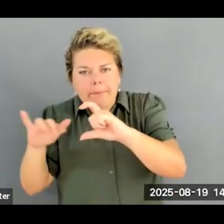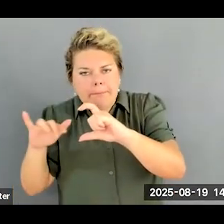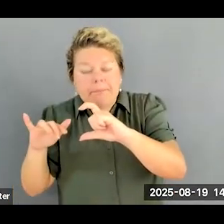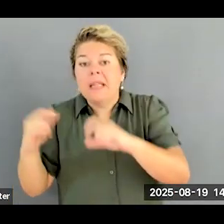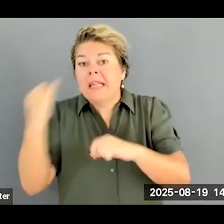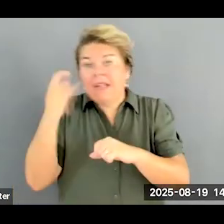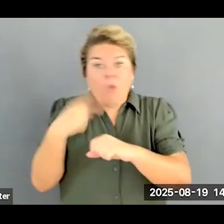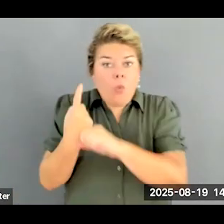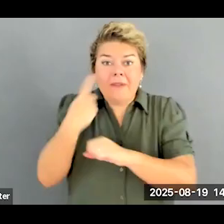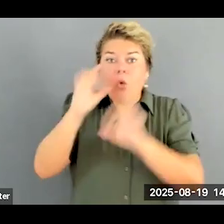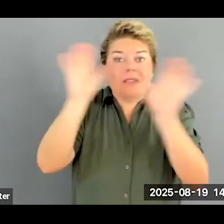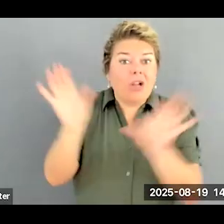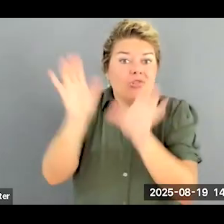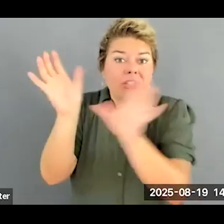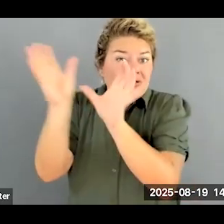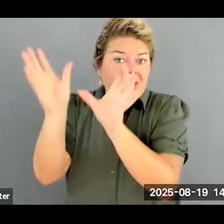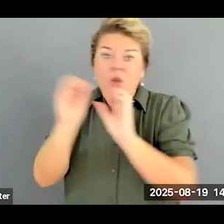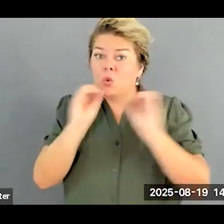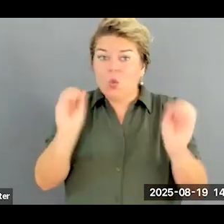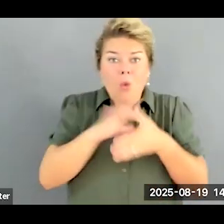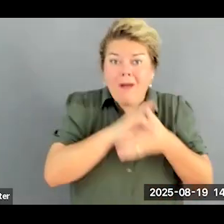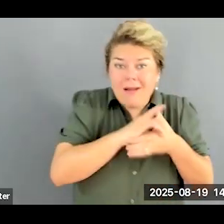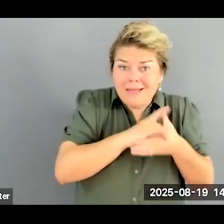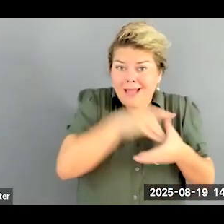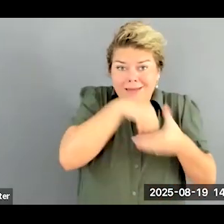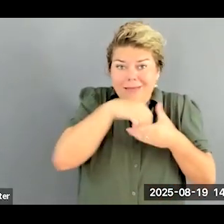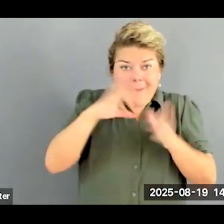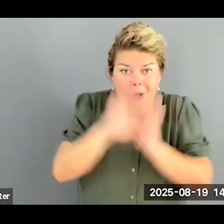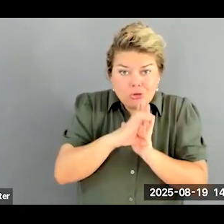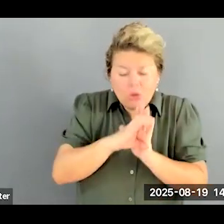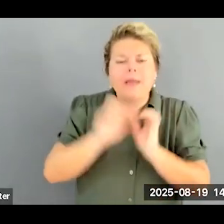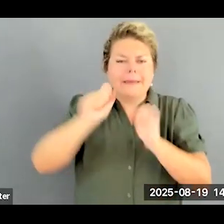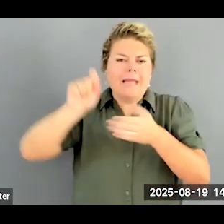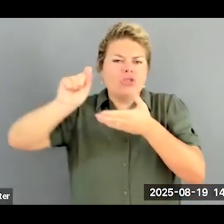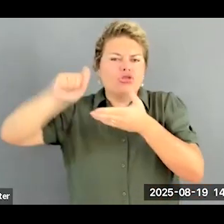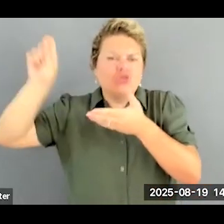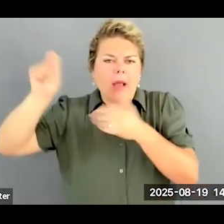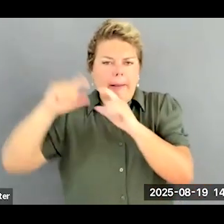for decorative purposes and not to add context, you can mark those as decorative.